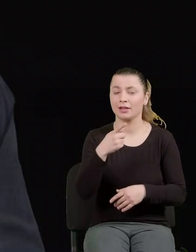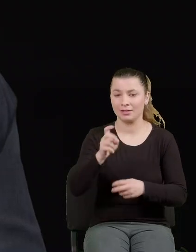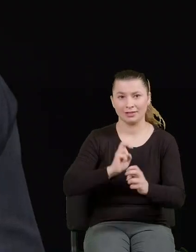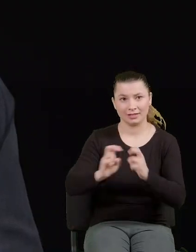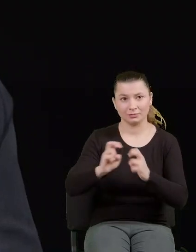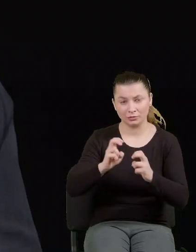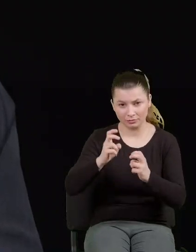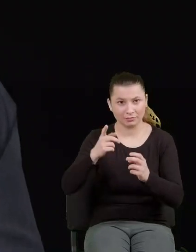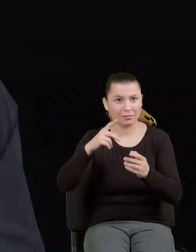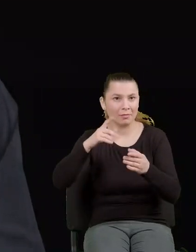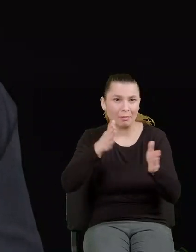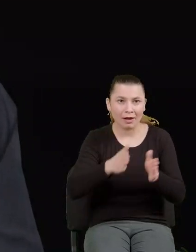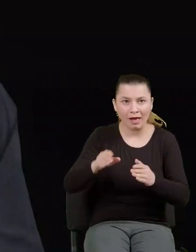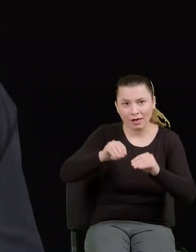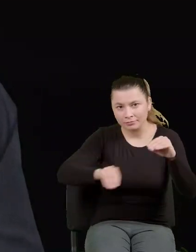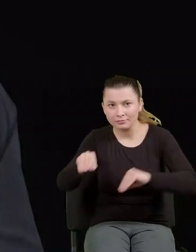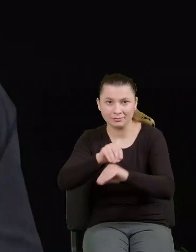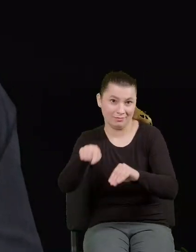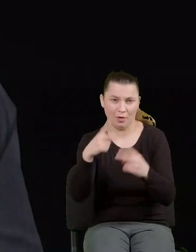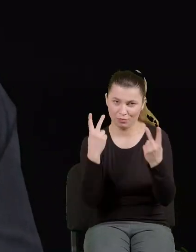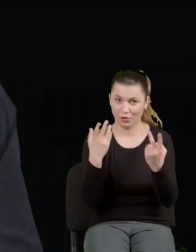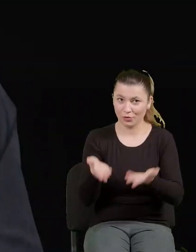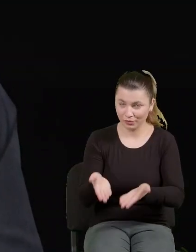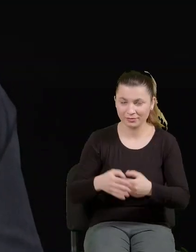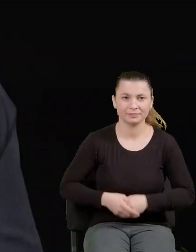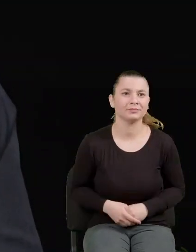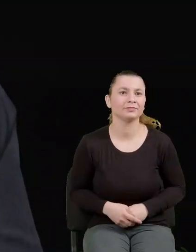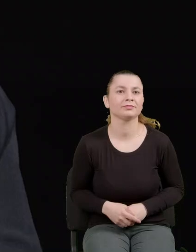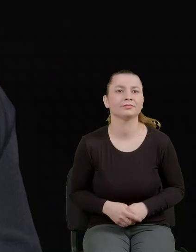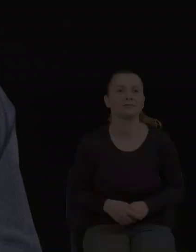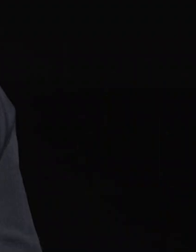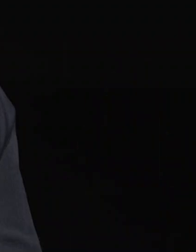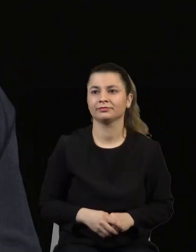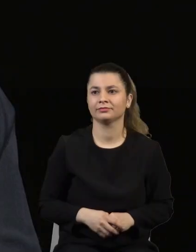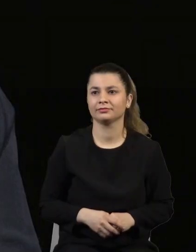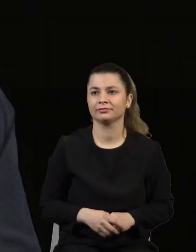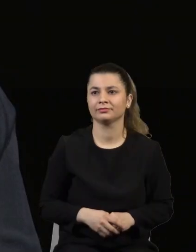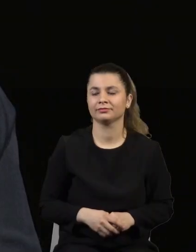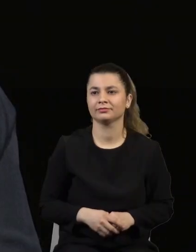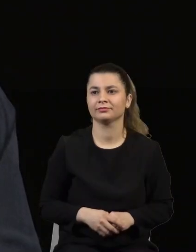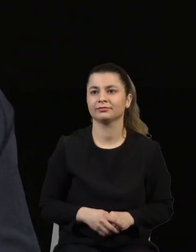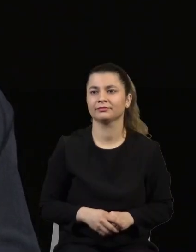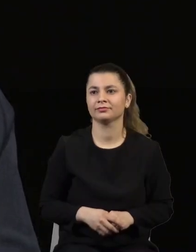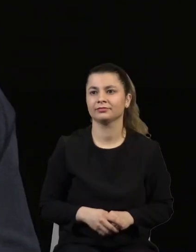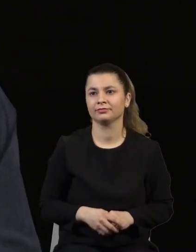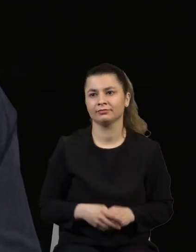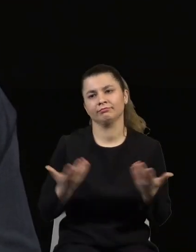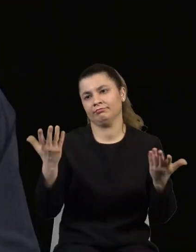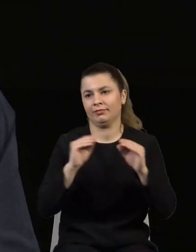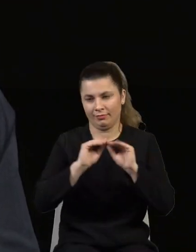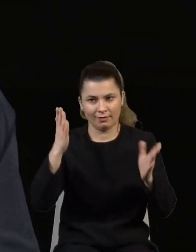while to understand for the administrations and for the regions, for the beneficiaries,